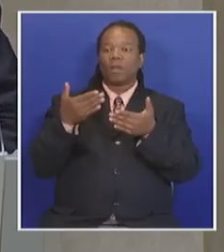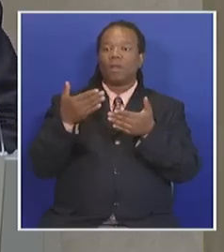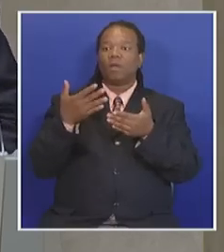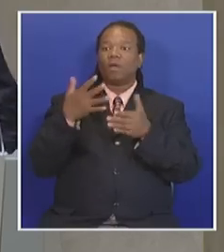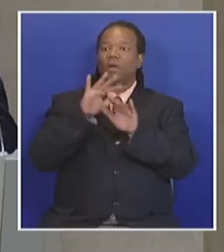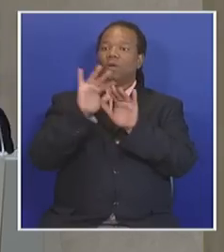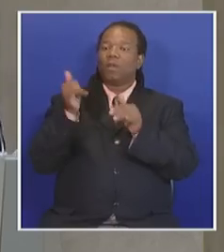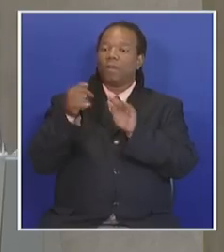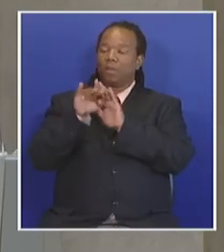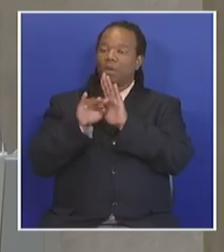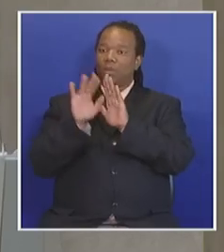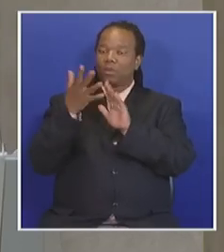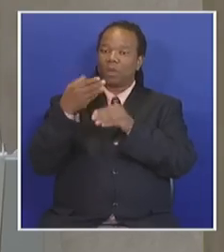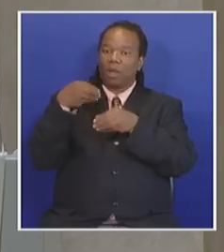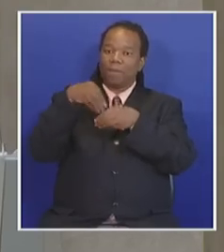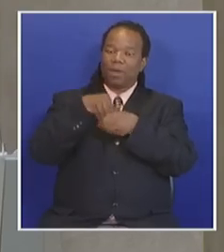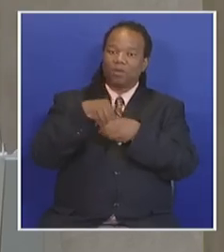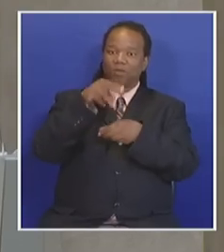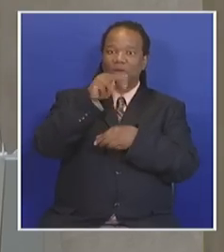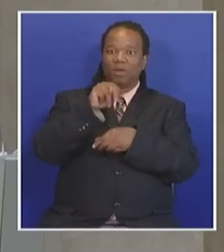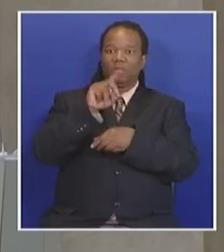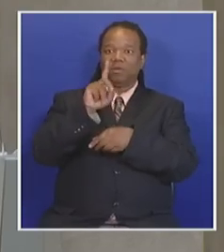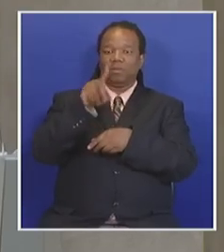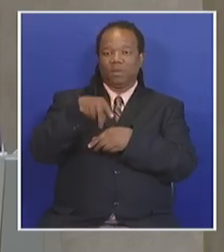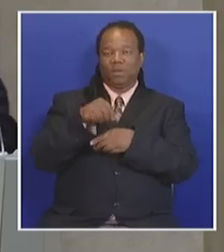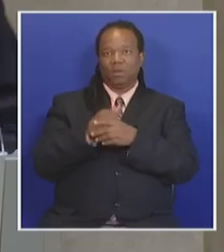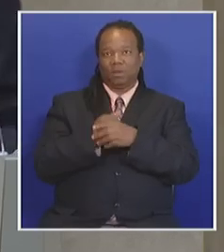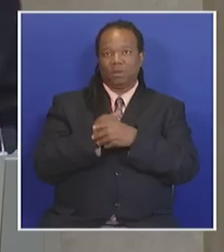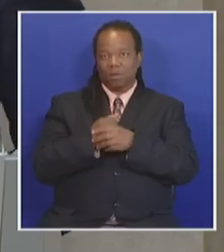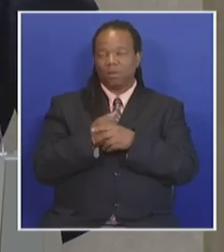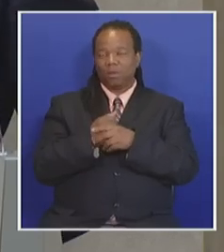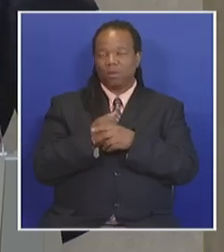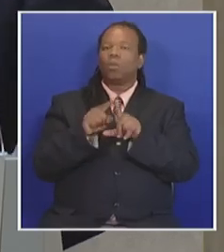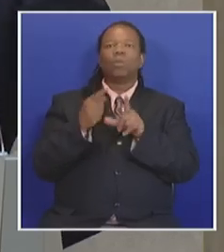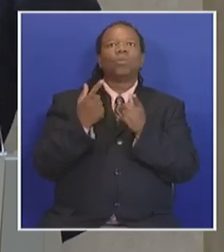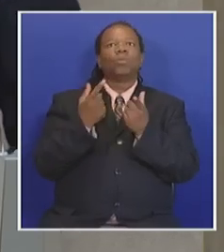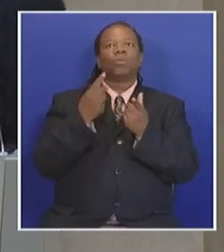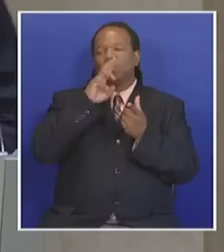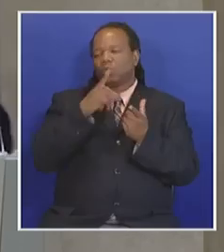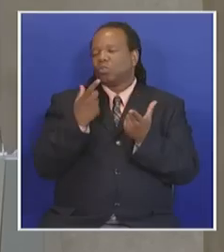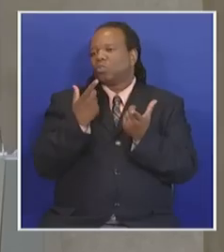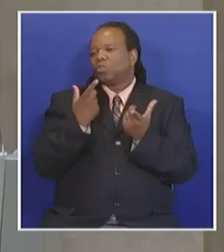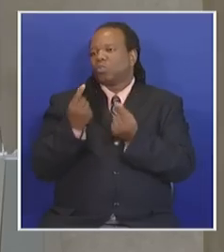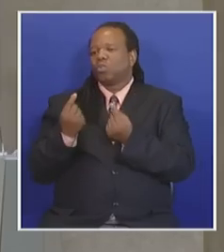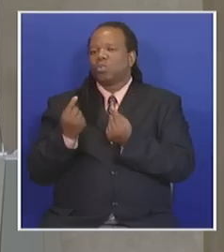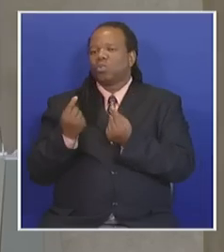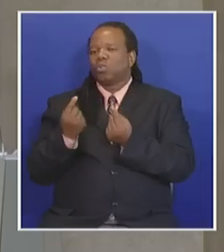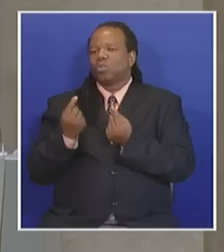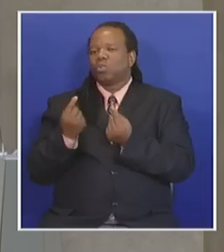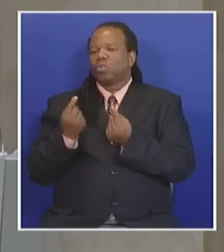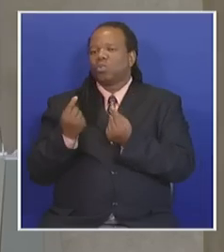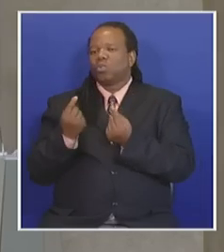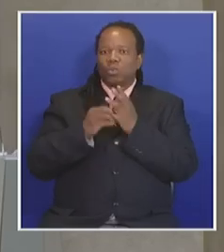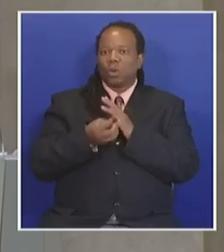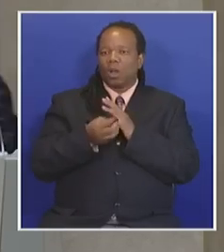Plan. Yes, what you tend to do is to do everything to detract from a